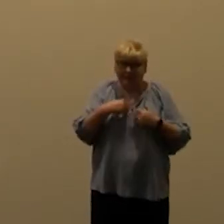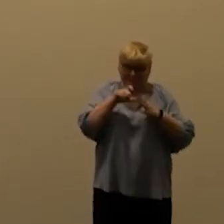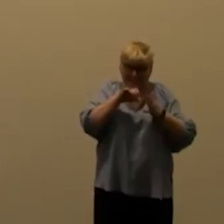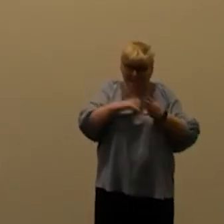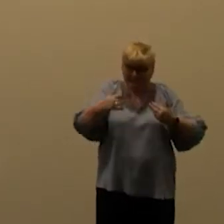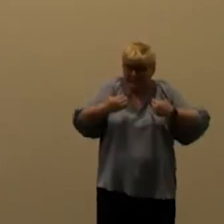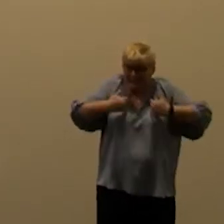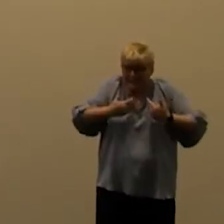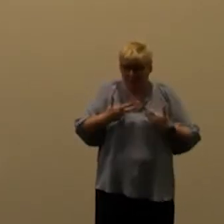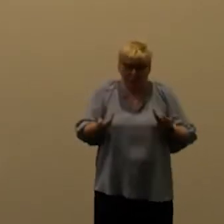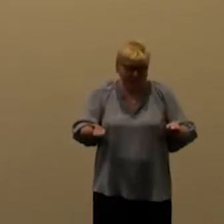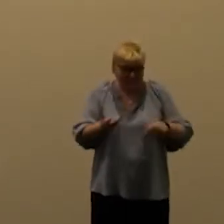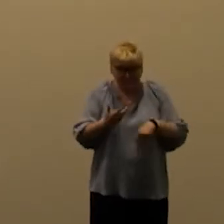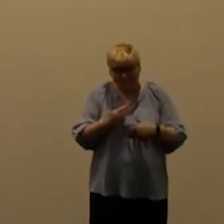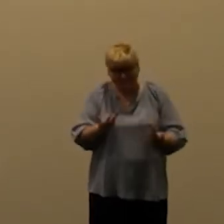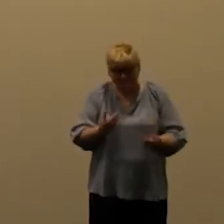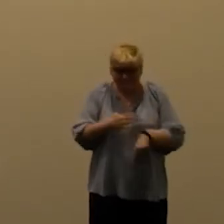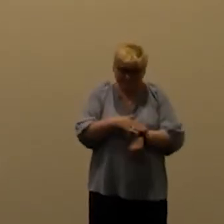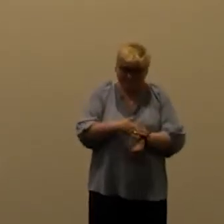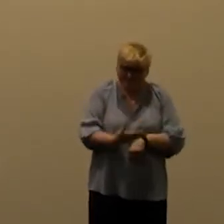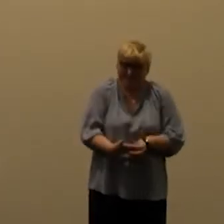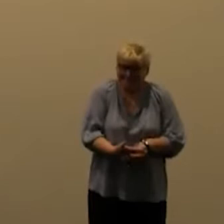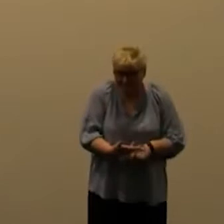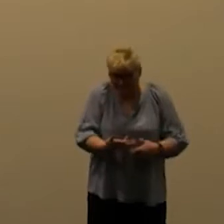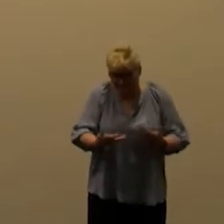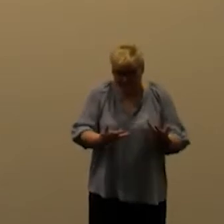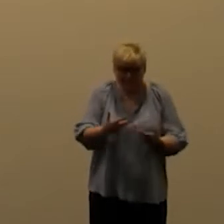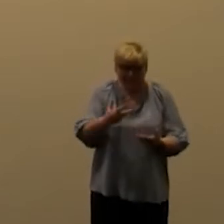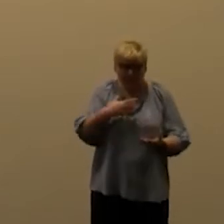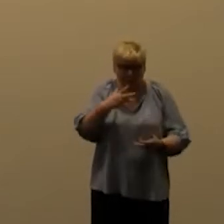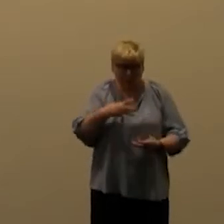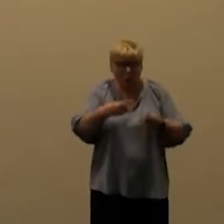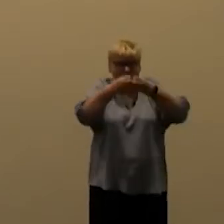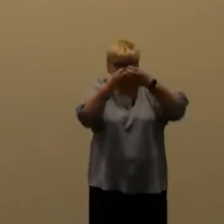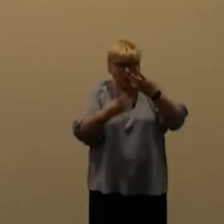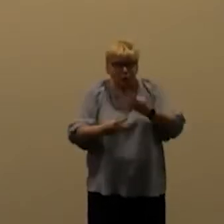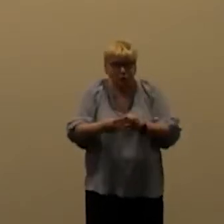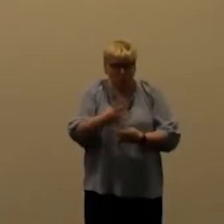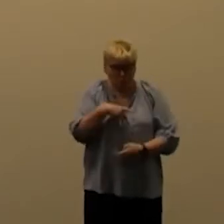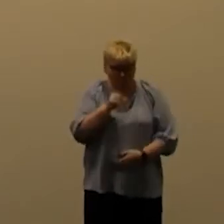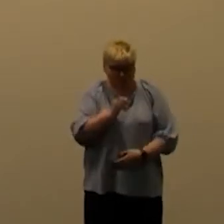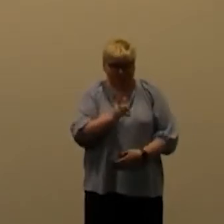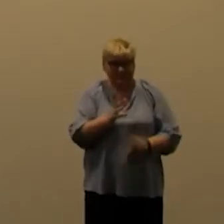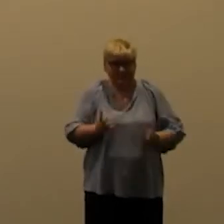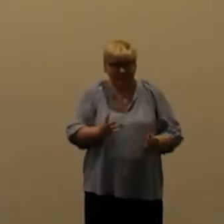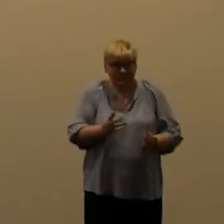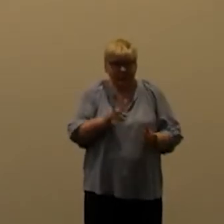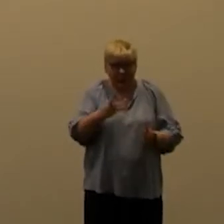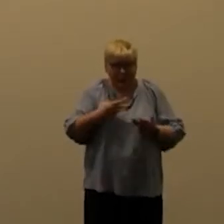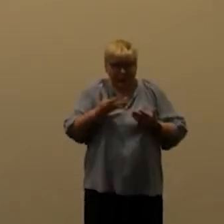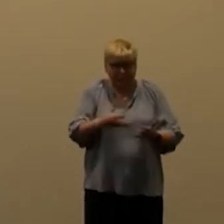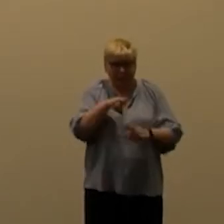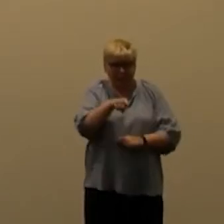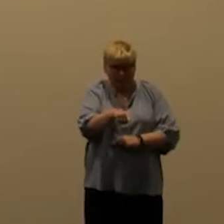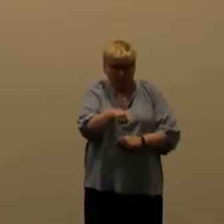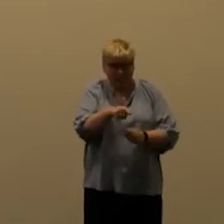really care too much about, I want to define my configuration up front, my desired state. And at that point, I want to let the tool